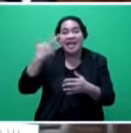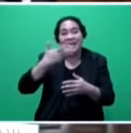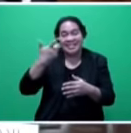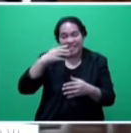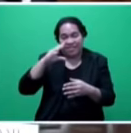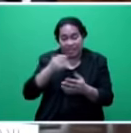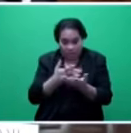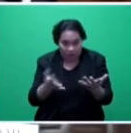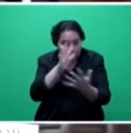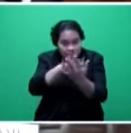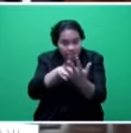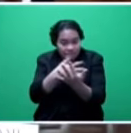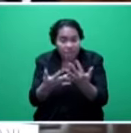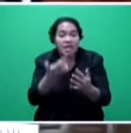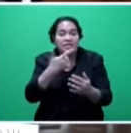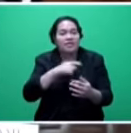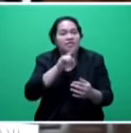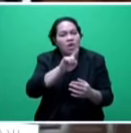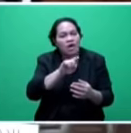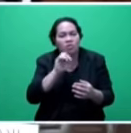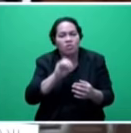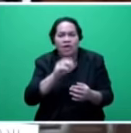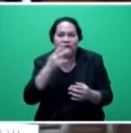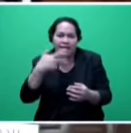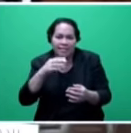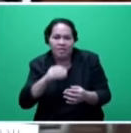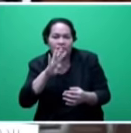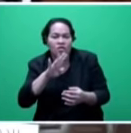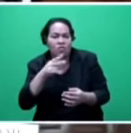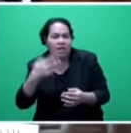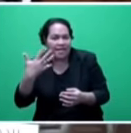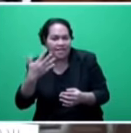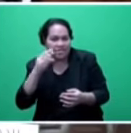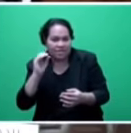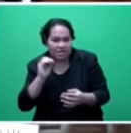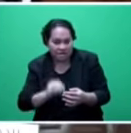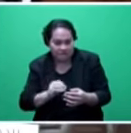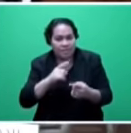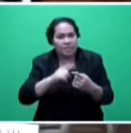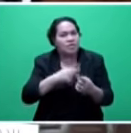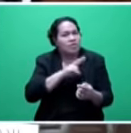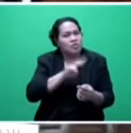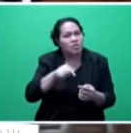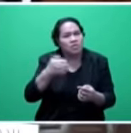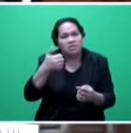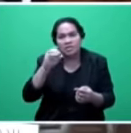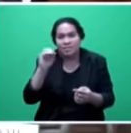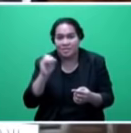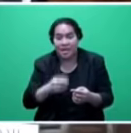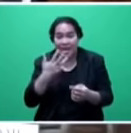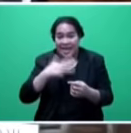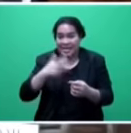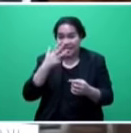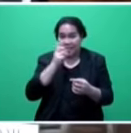stands. 71 to 80, 4.85%. 81 to 90, 2.46%.